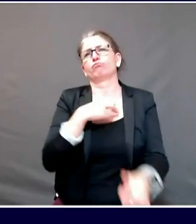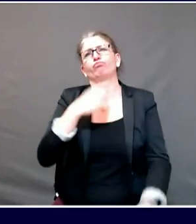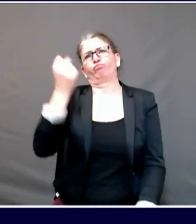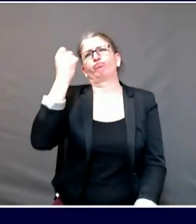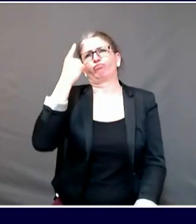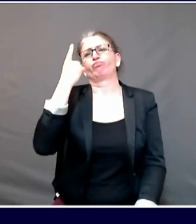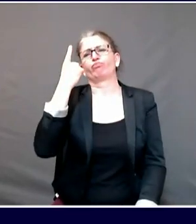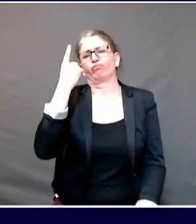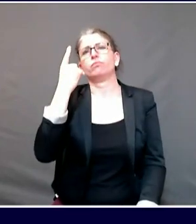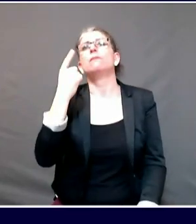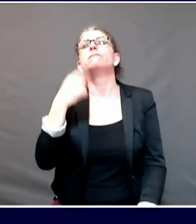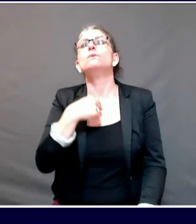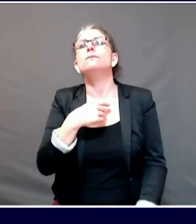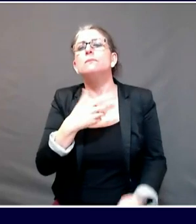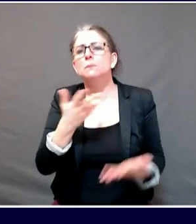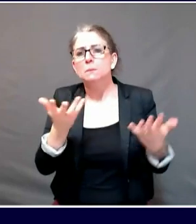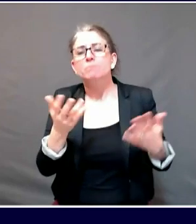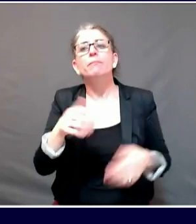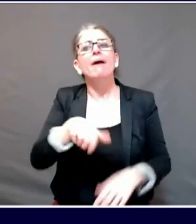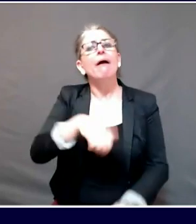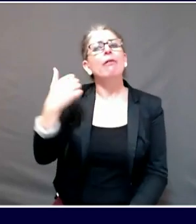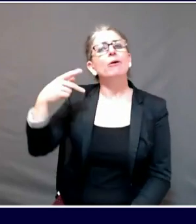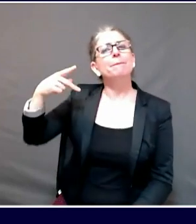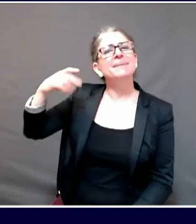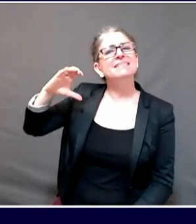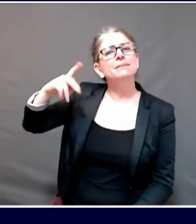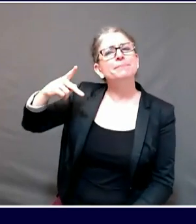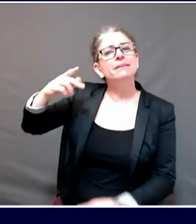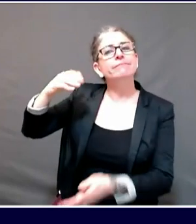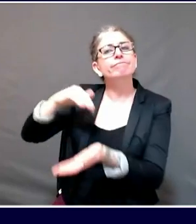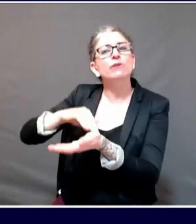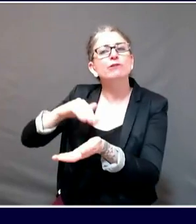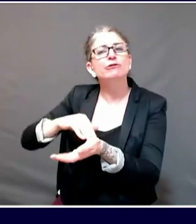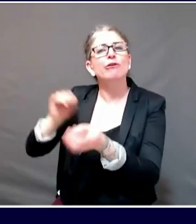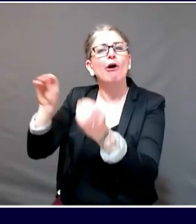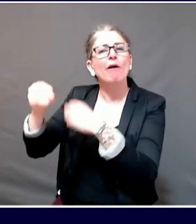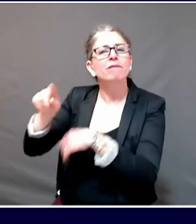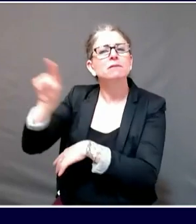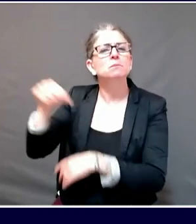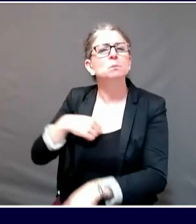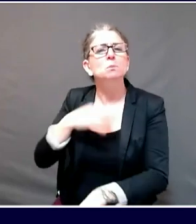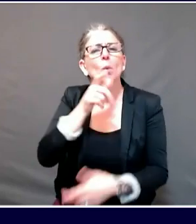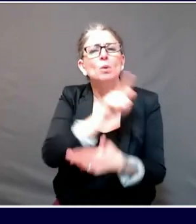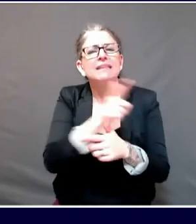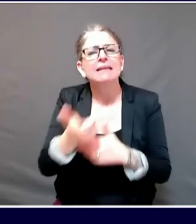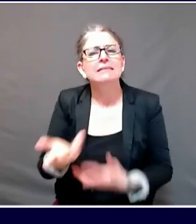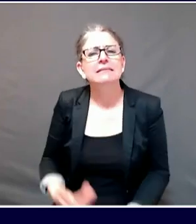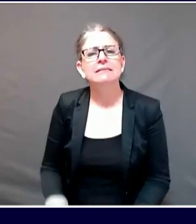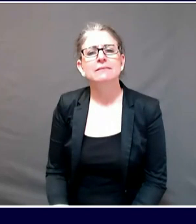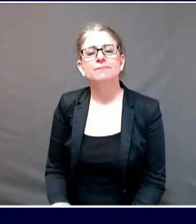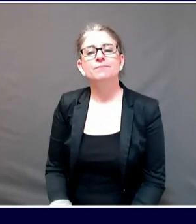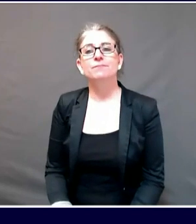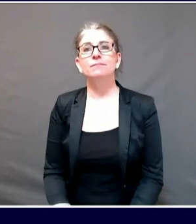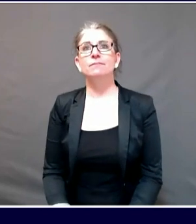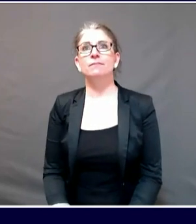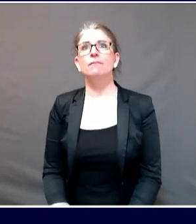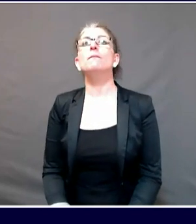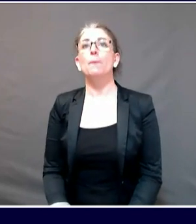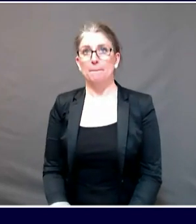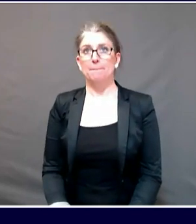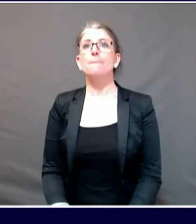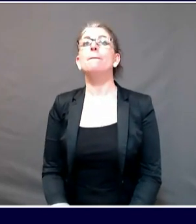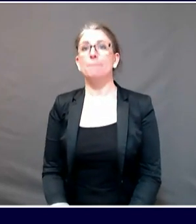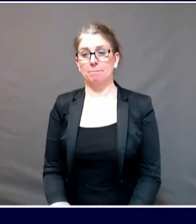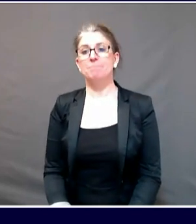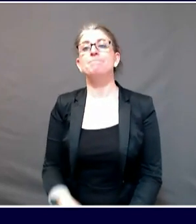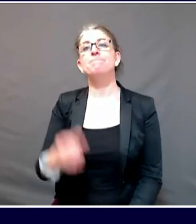well, they are considered to be healthcare providers, as are a number of others, outpatient clinicians, those who